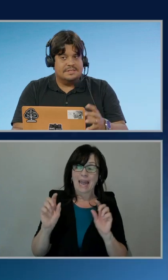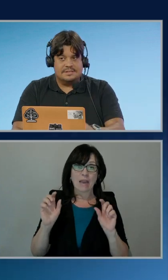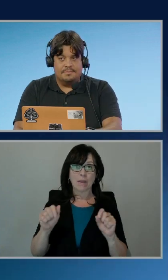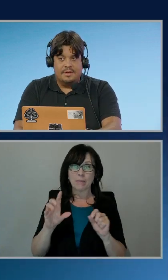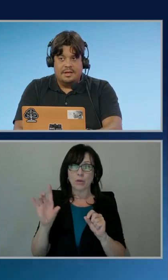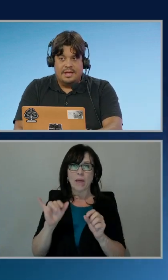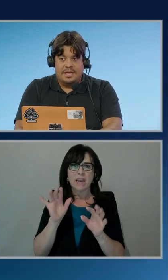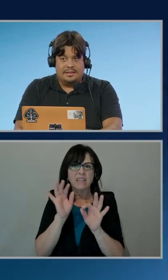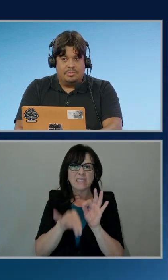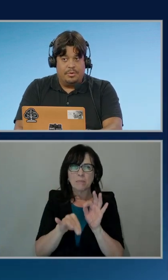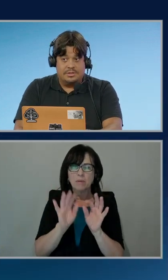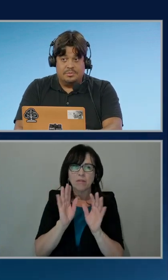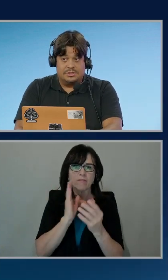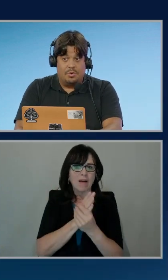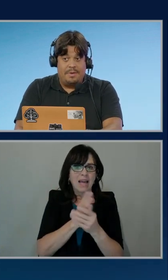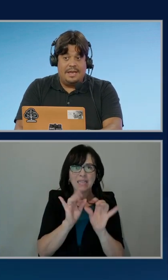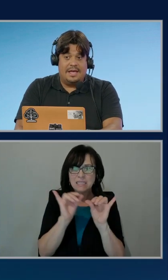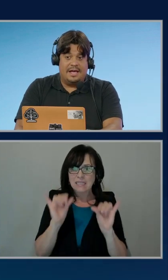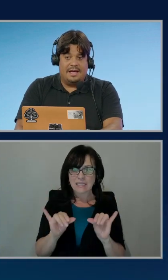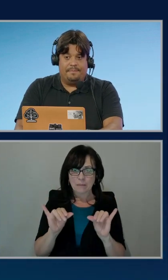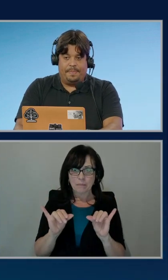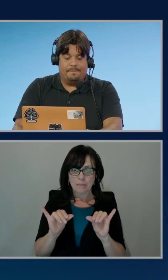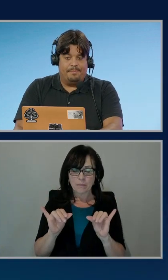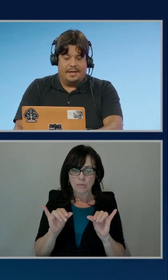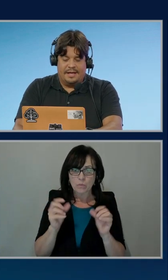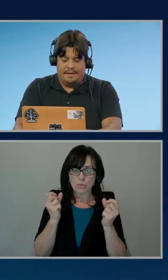file system with so many